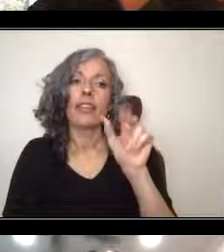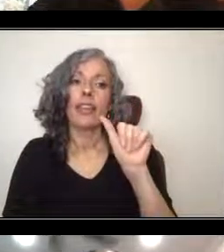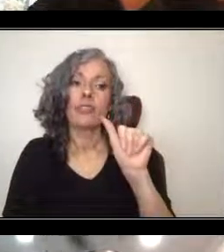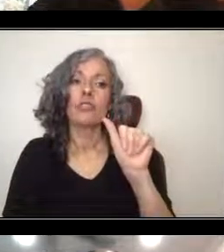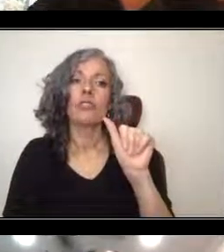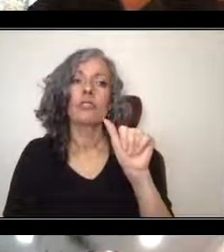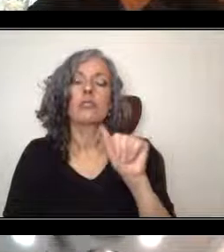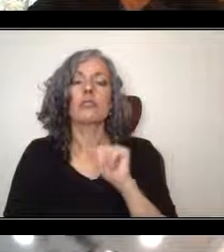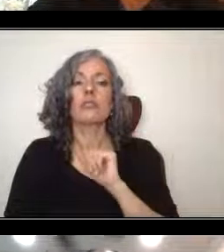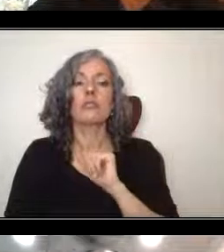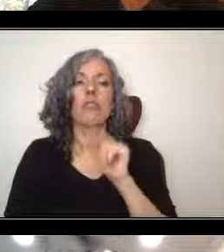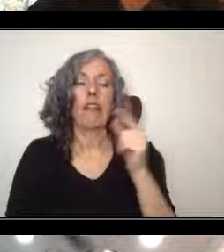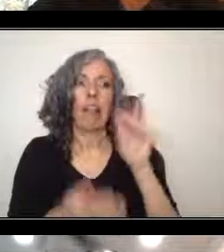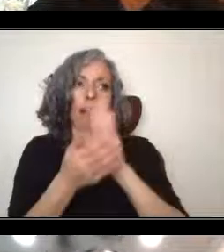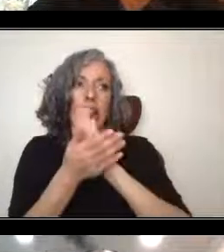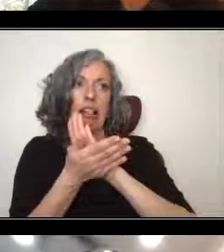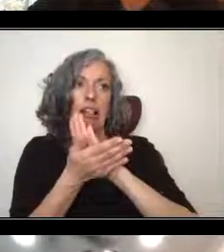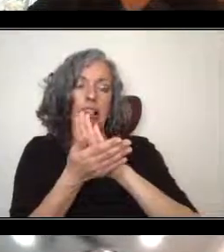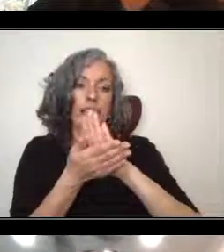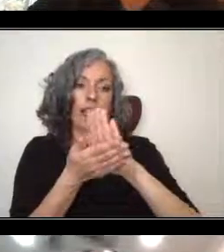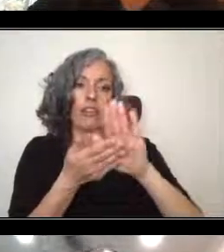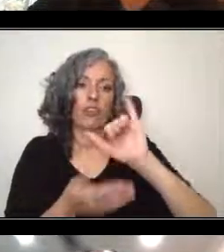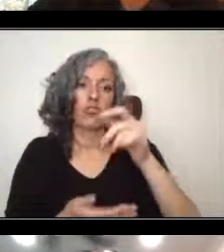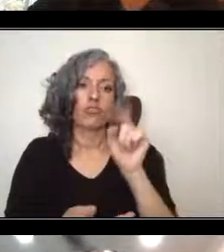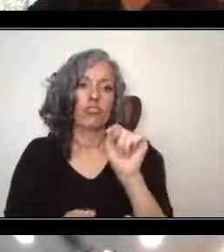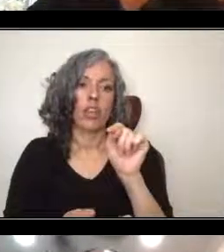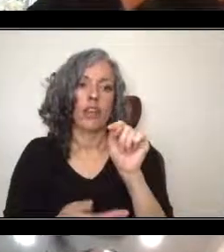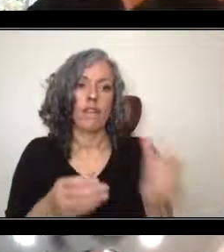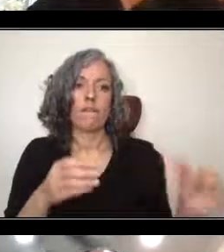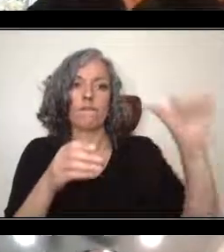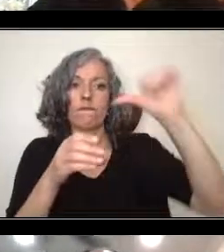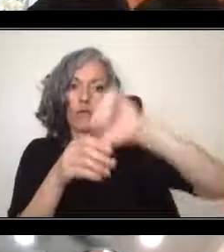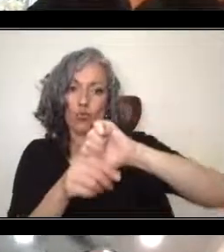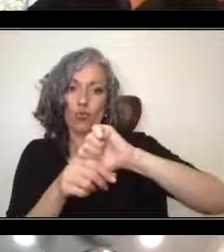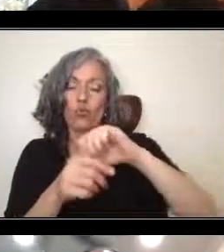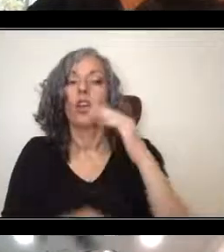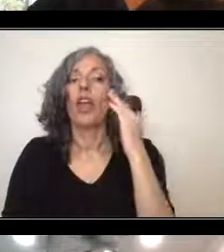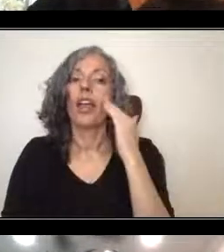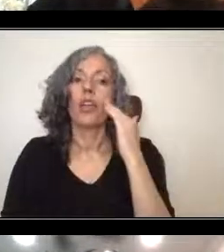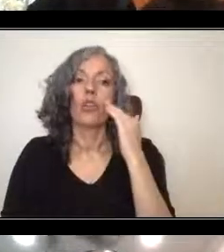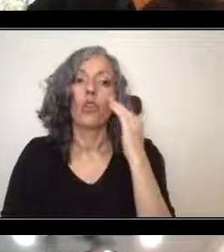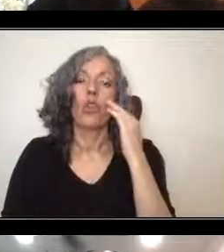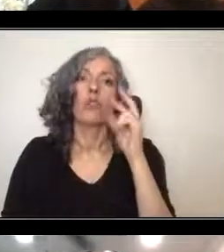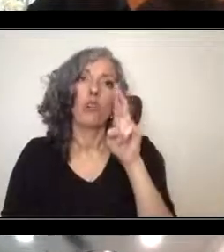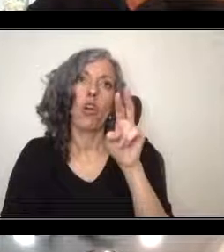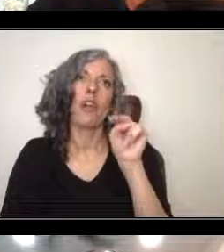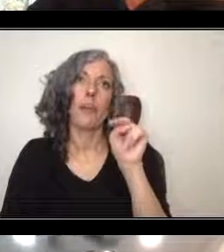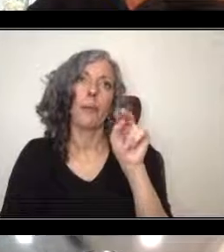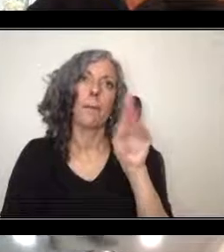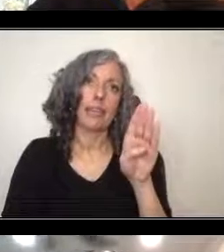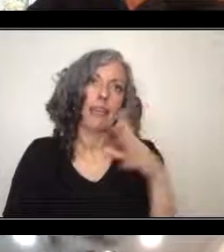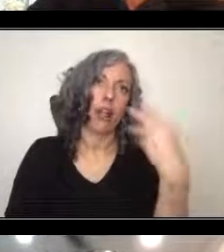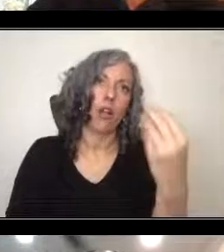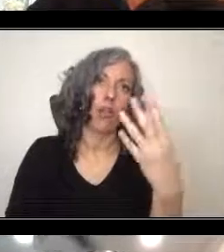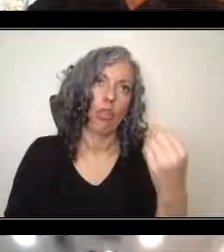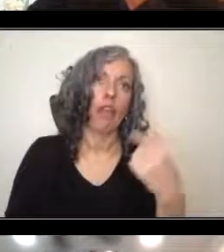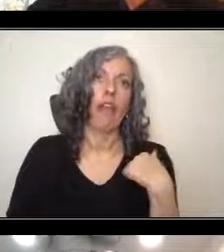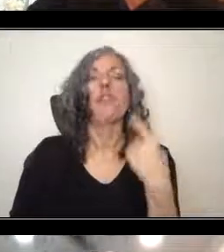cleaner jet fuels? I know that there's a lot of R&D out there. I just did a tour of